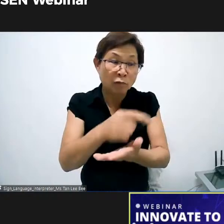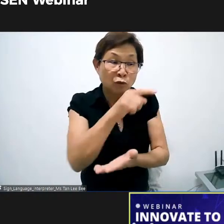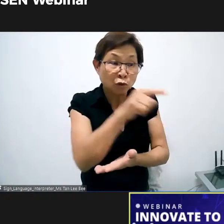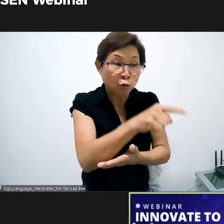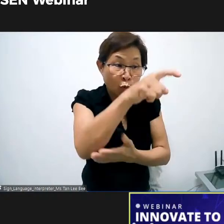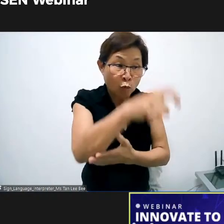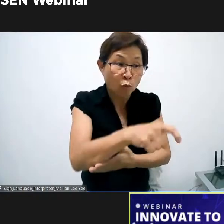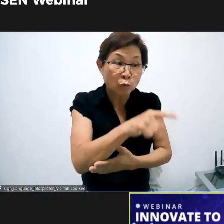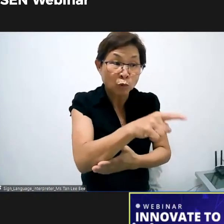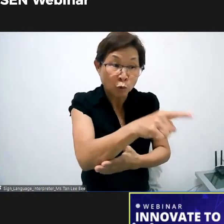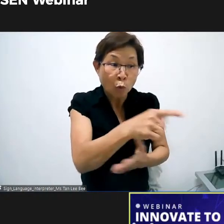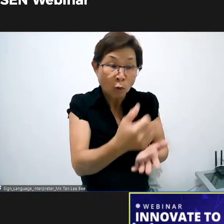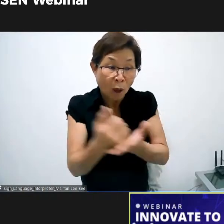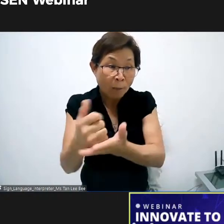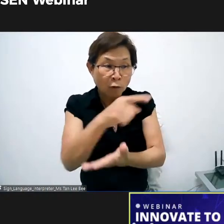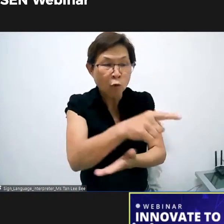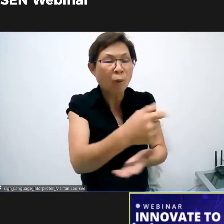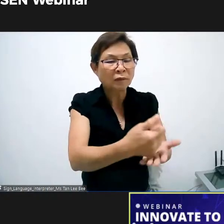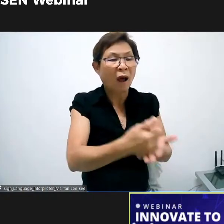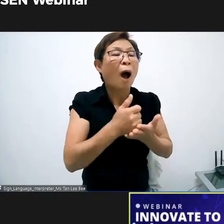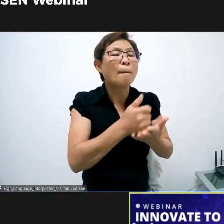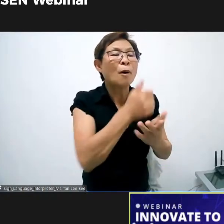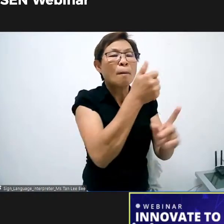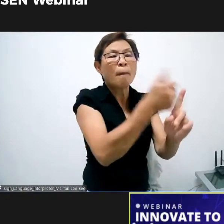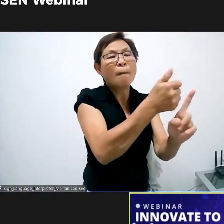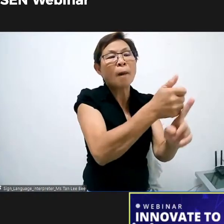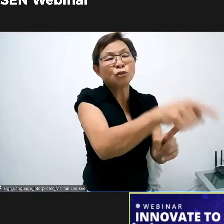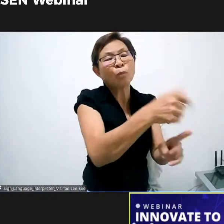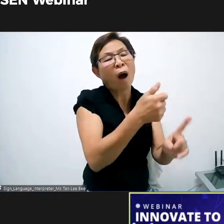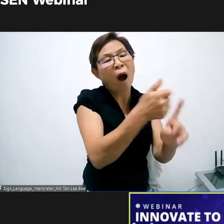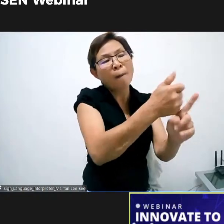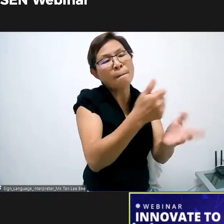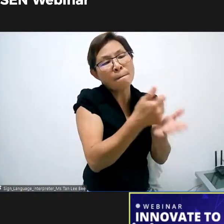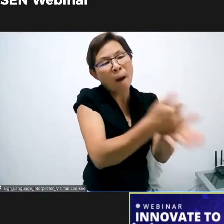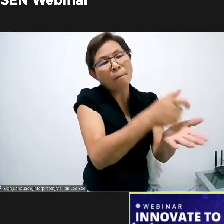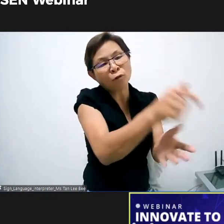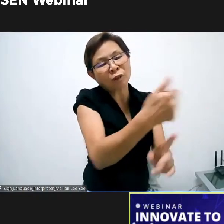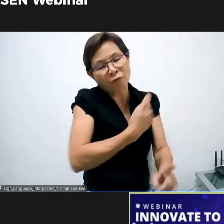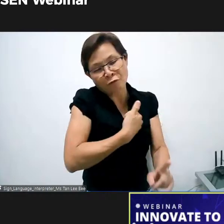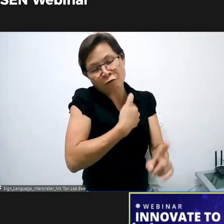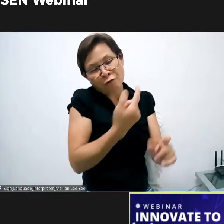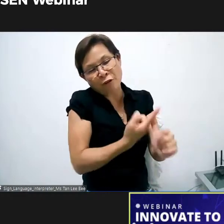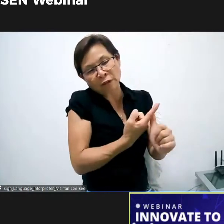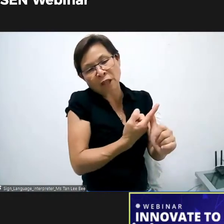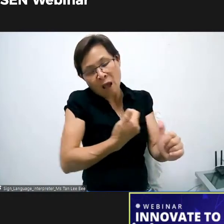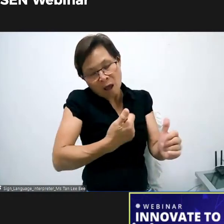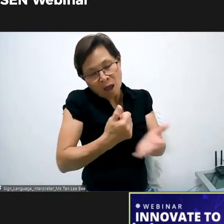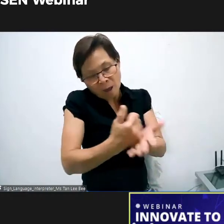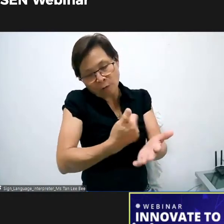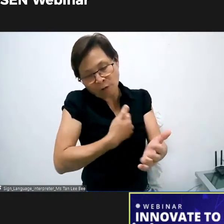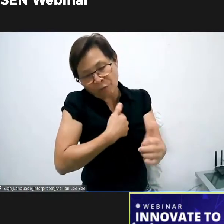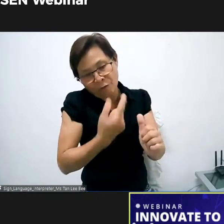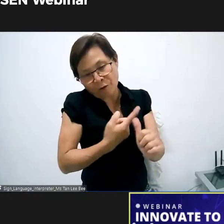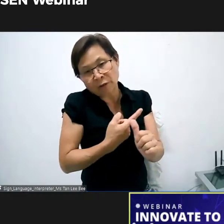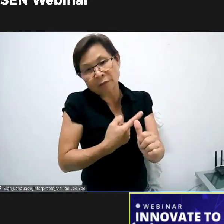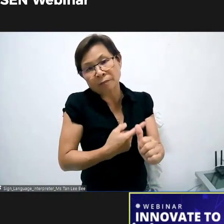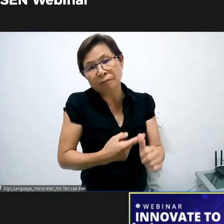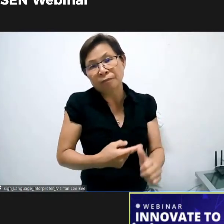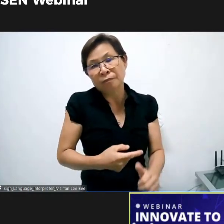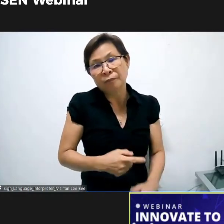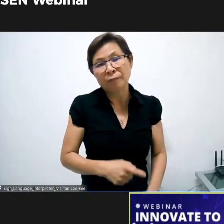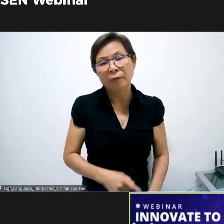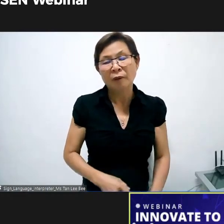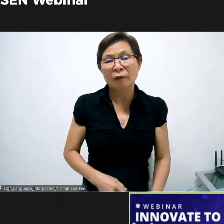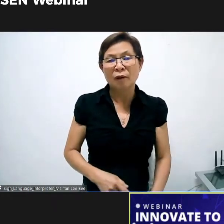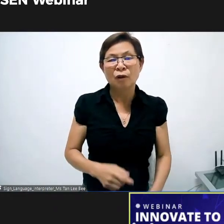must be helped first. Okay, you must because in innovation we have to spend a lot of